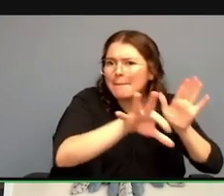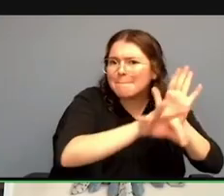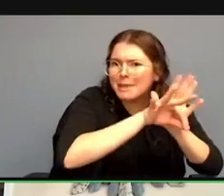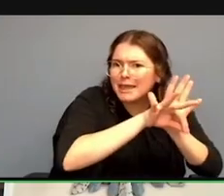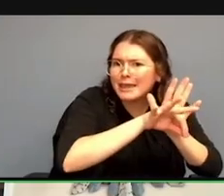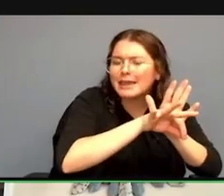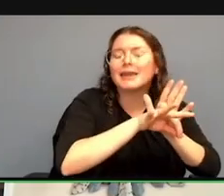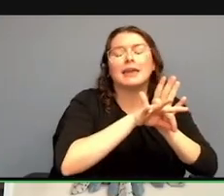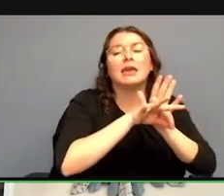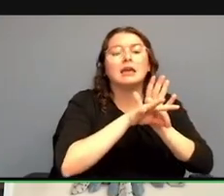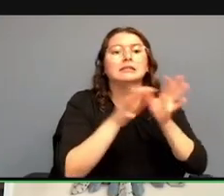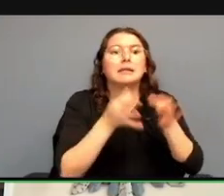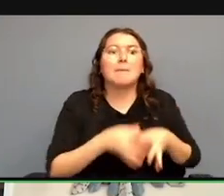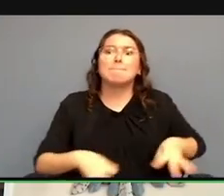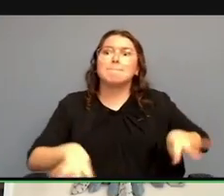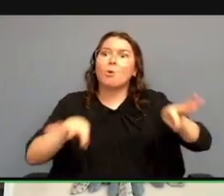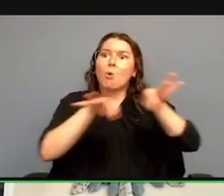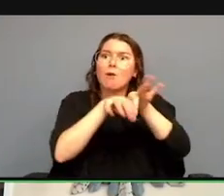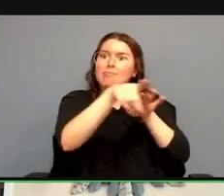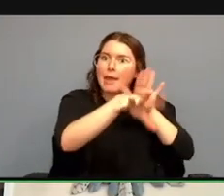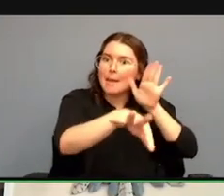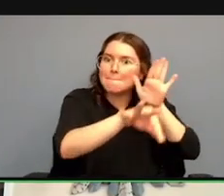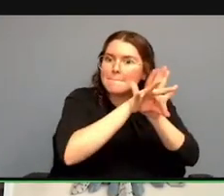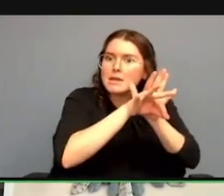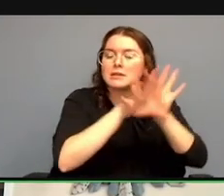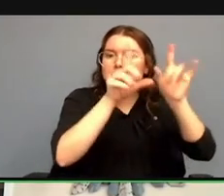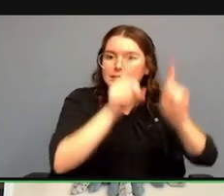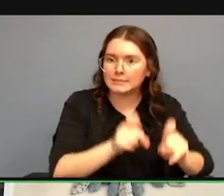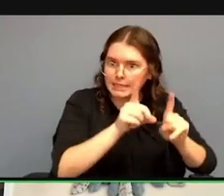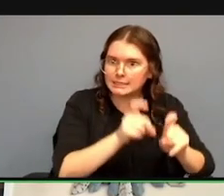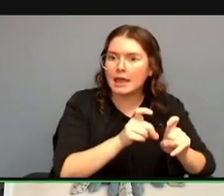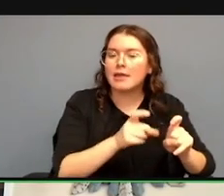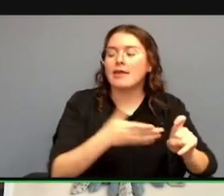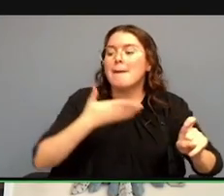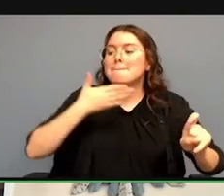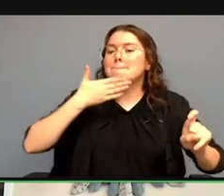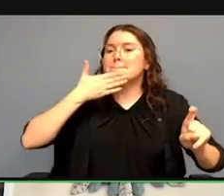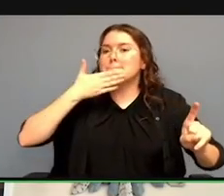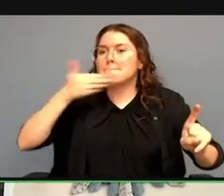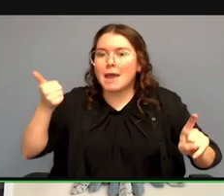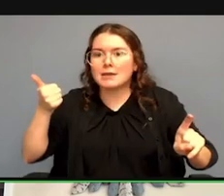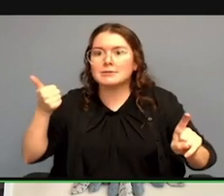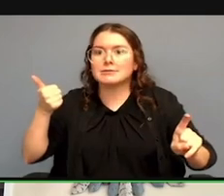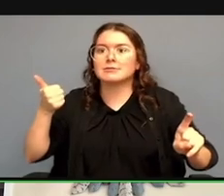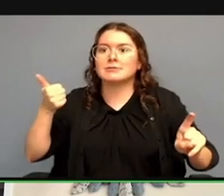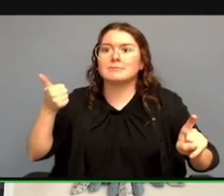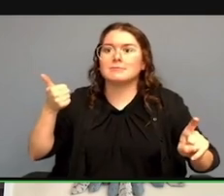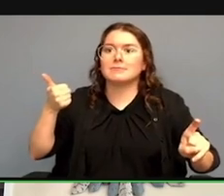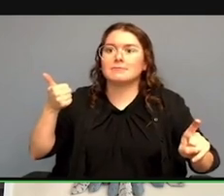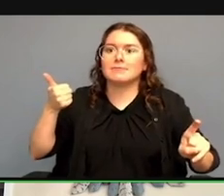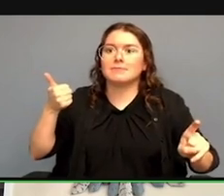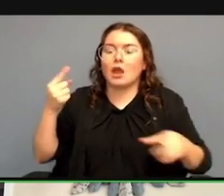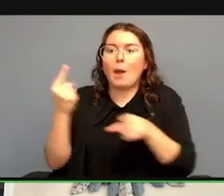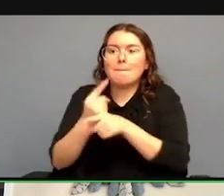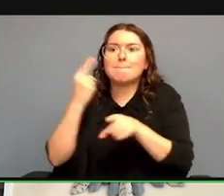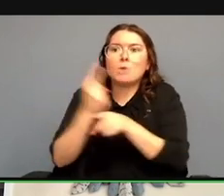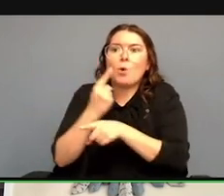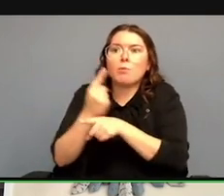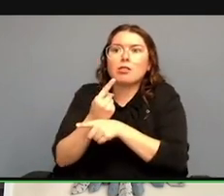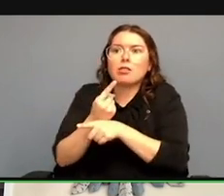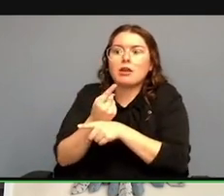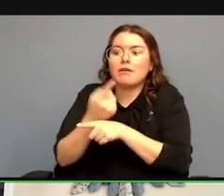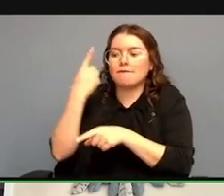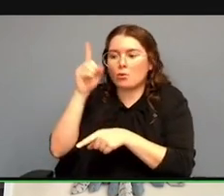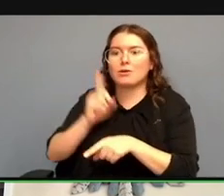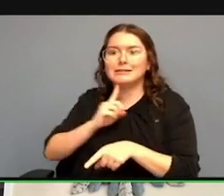It's really important that they're choosing tests to the best extent possible that are appropriate for deaf and hard